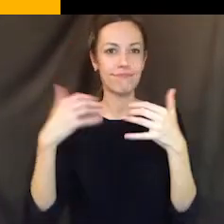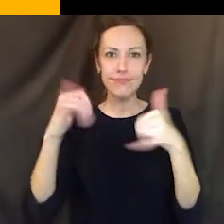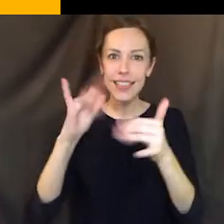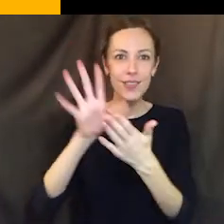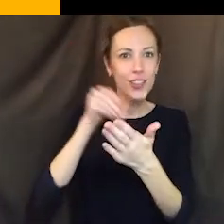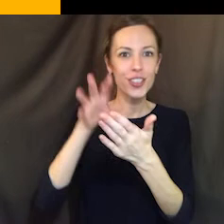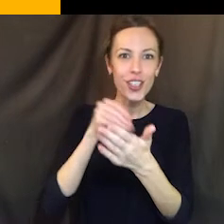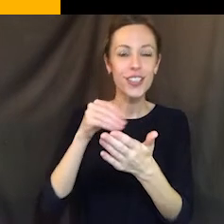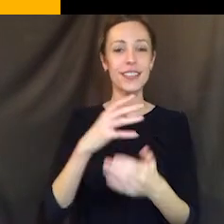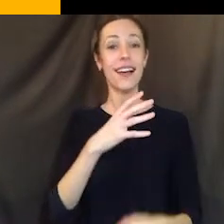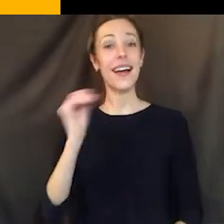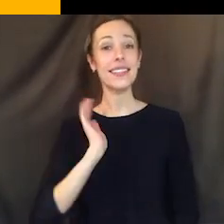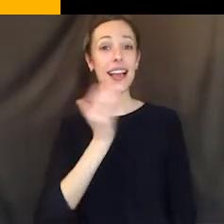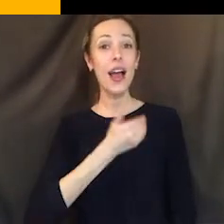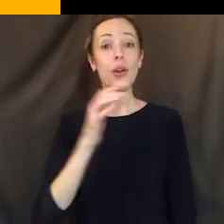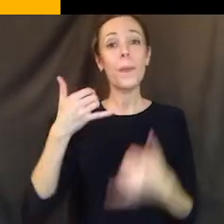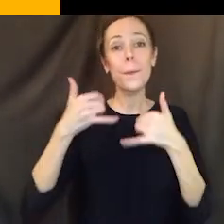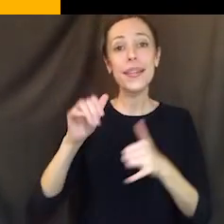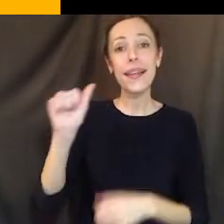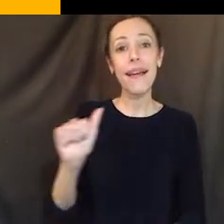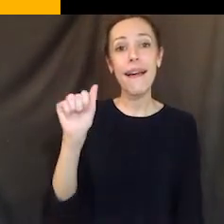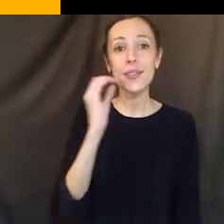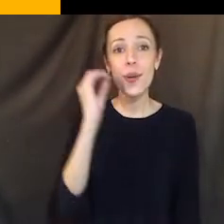to partners around the globe.